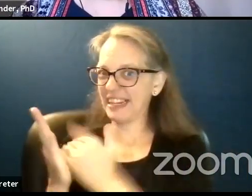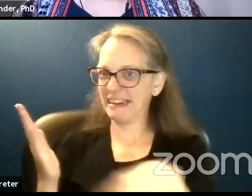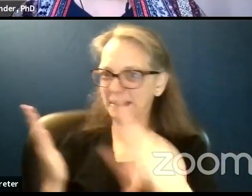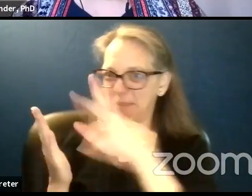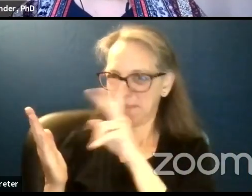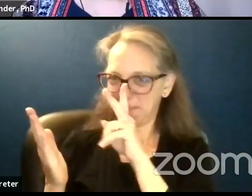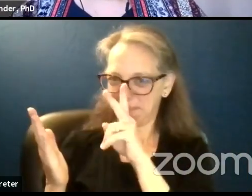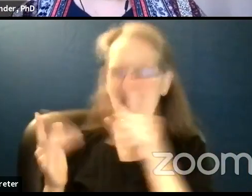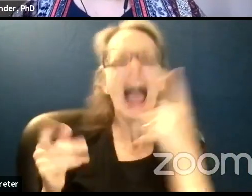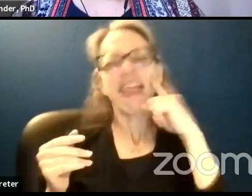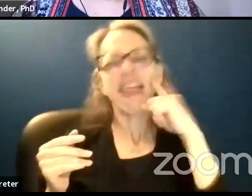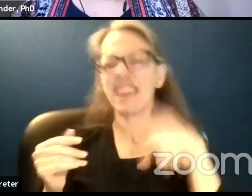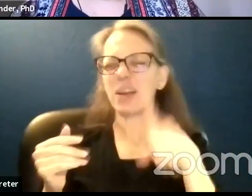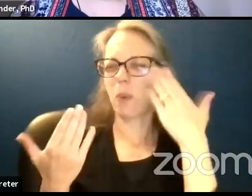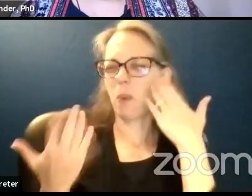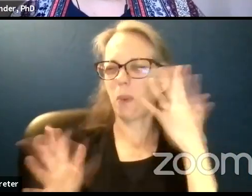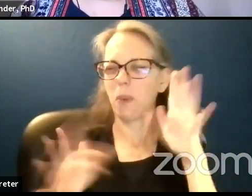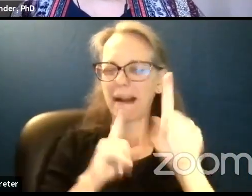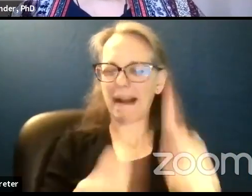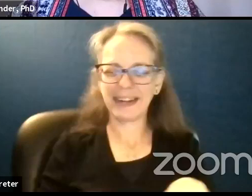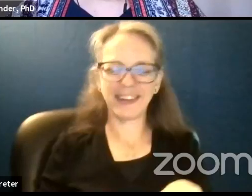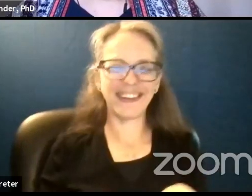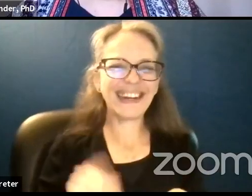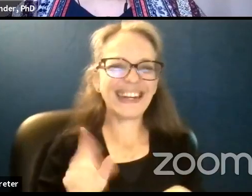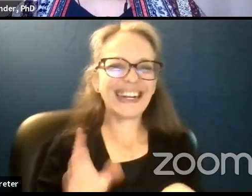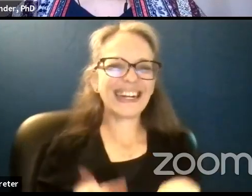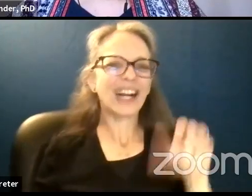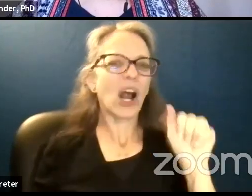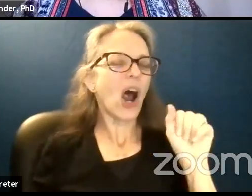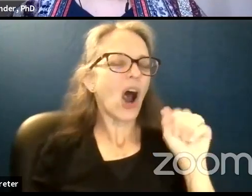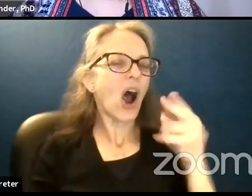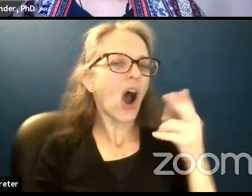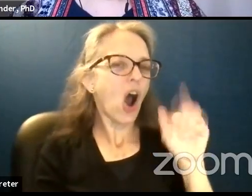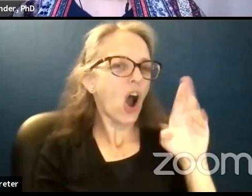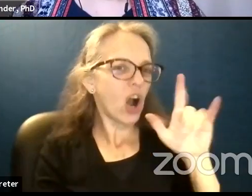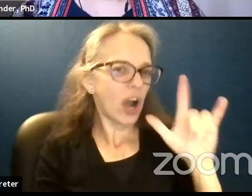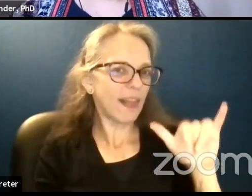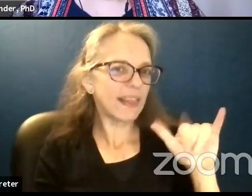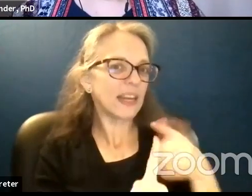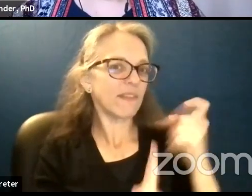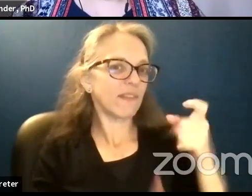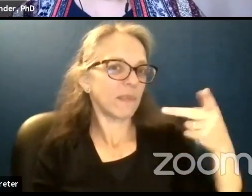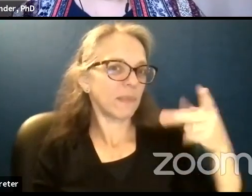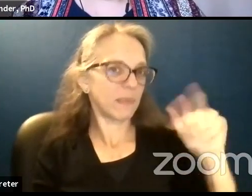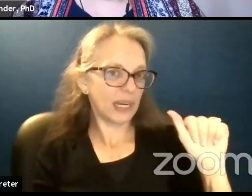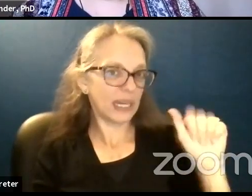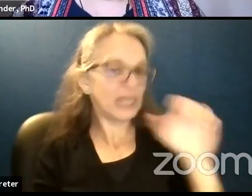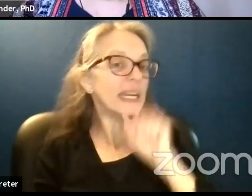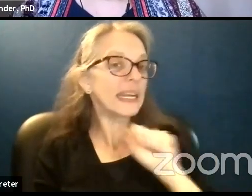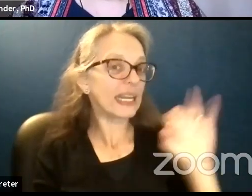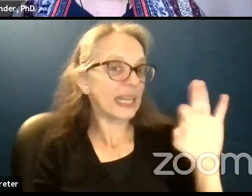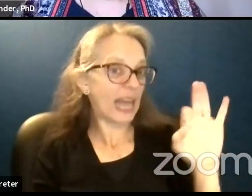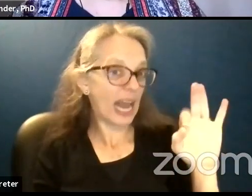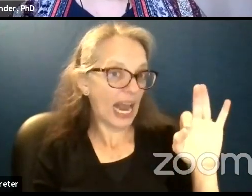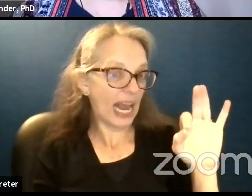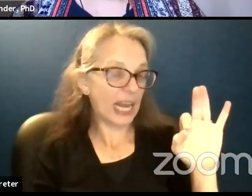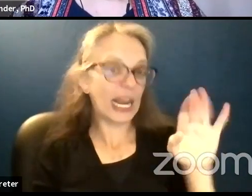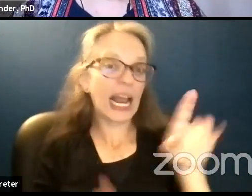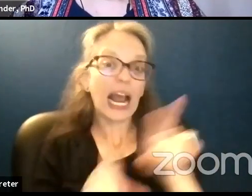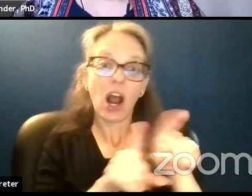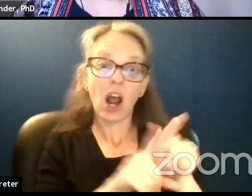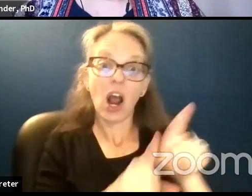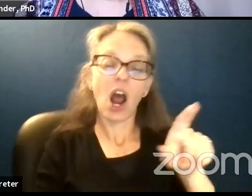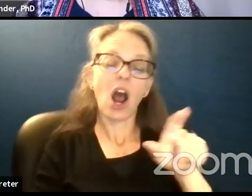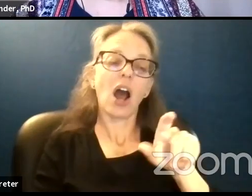you're going to know the answer to this one. Charlie from Pittsburgh, Pennsylvania, who's 9 years old, and also another